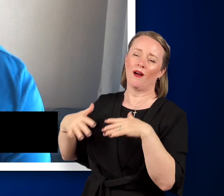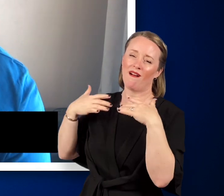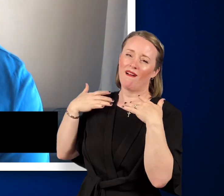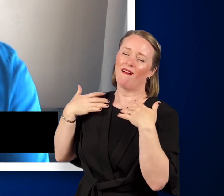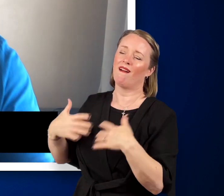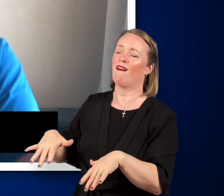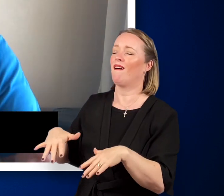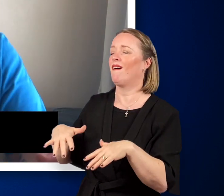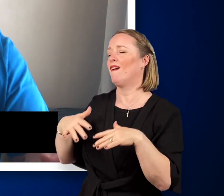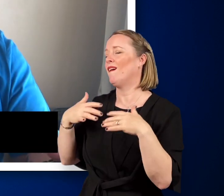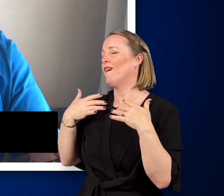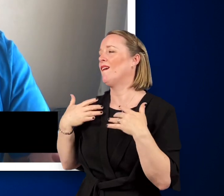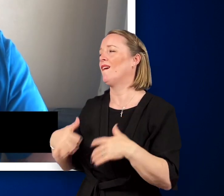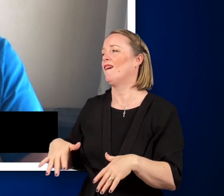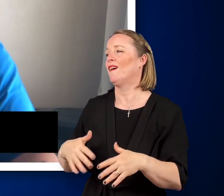amazing